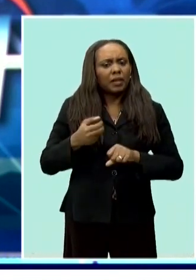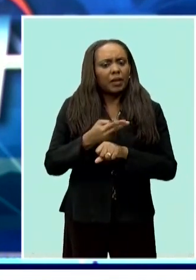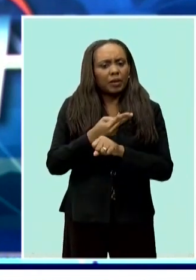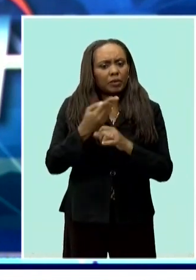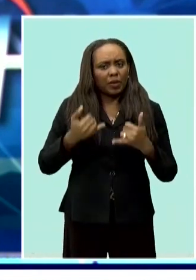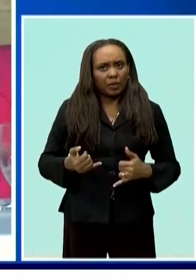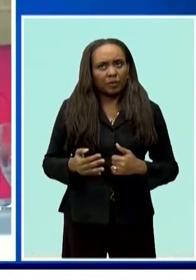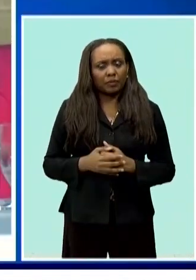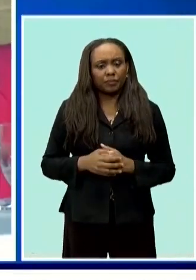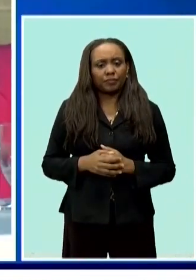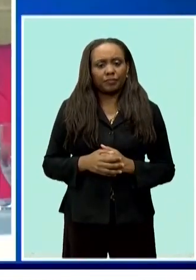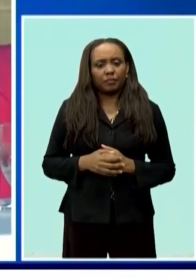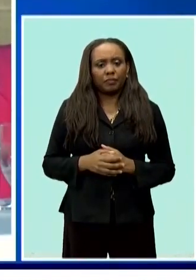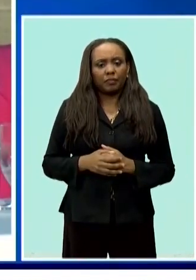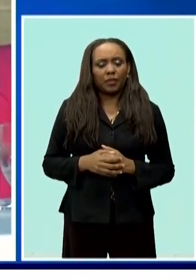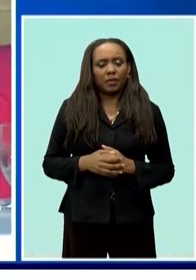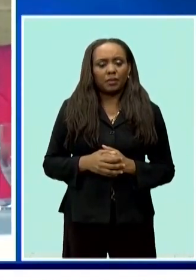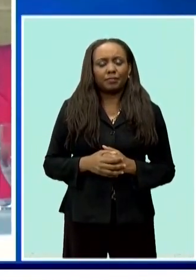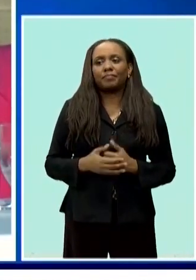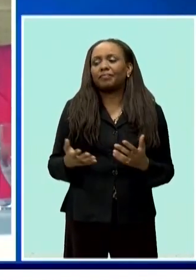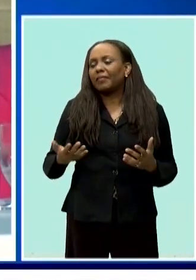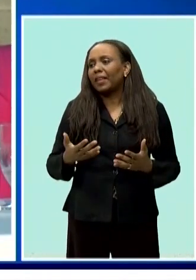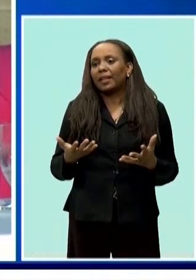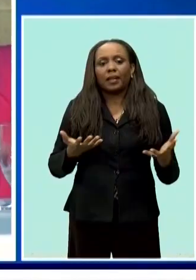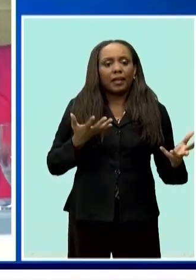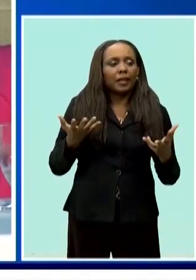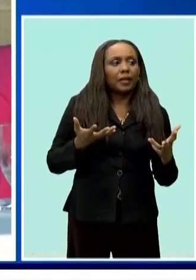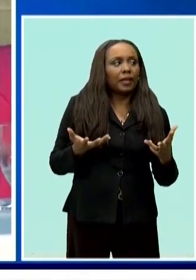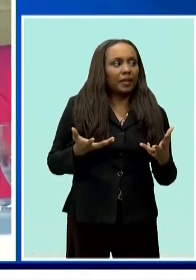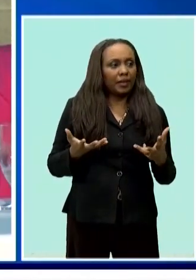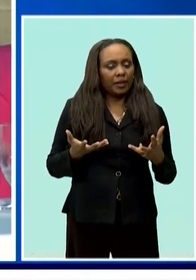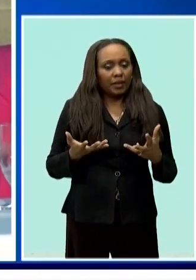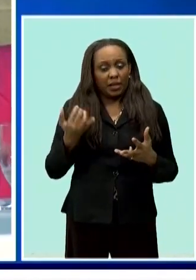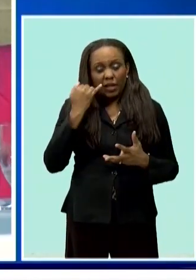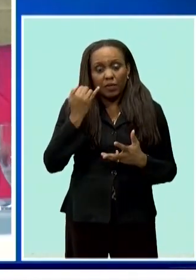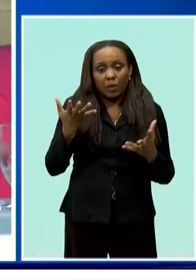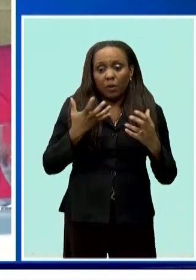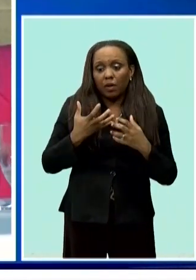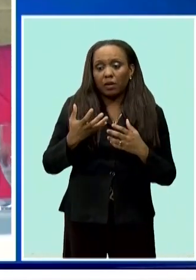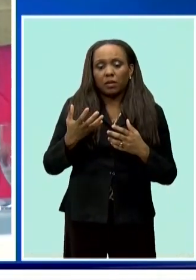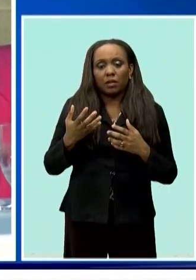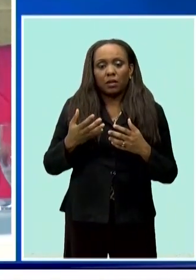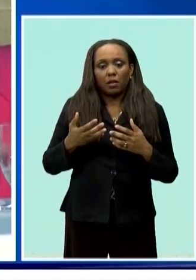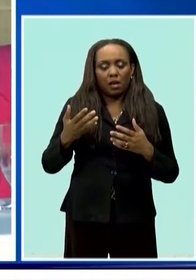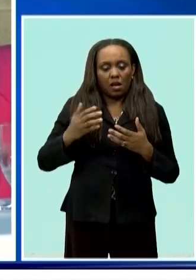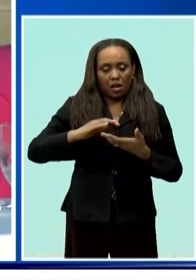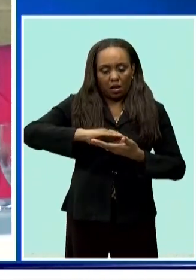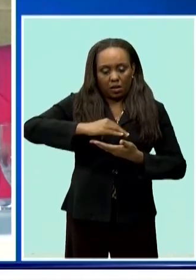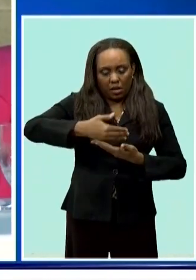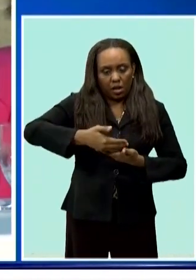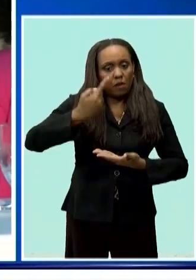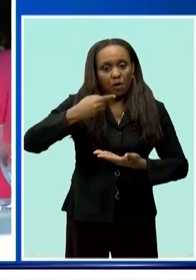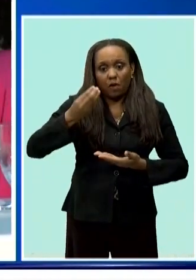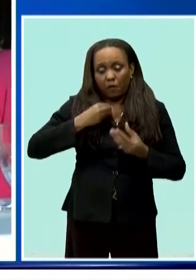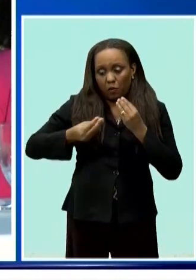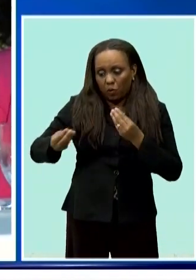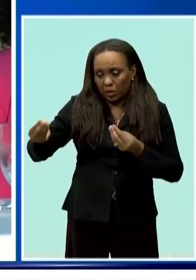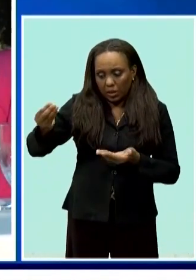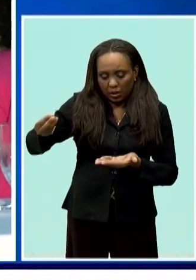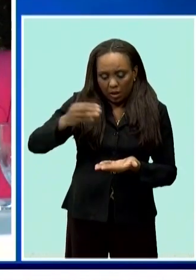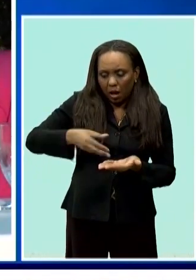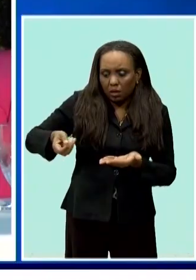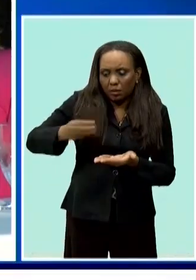of the styrofoam that came from outside of the region anyway. So I feel that we need to have a conversation, a serious conversation about how do we now move forward